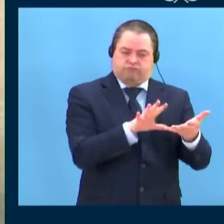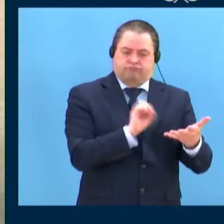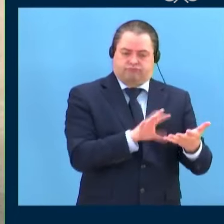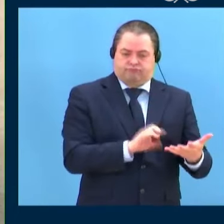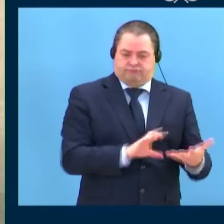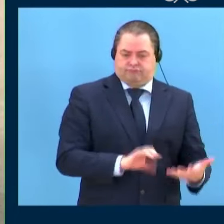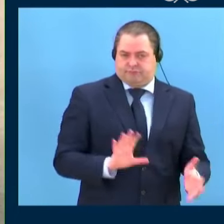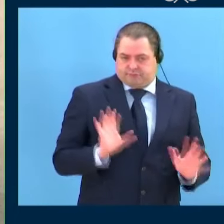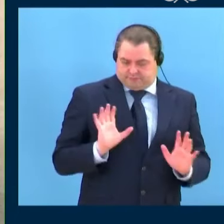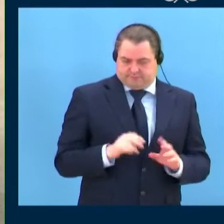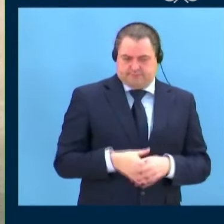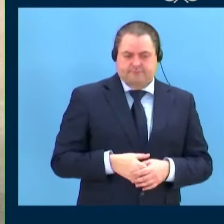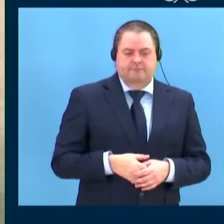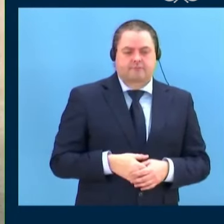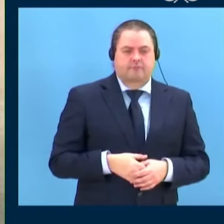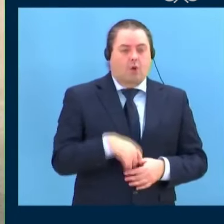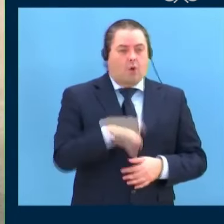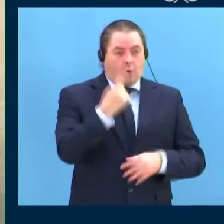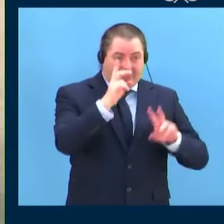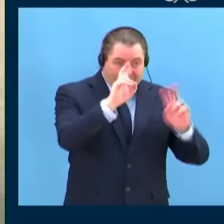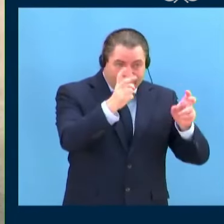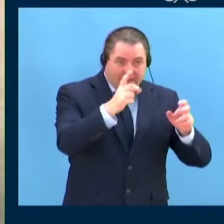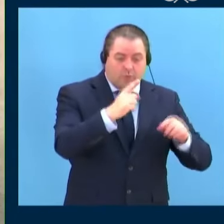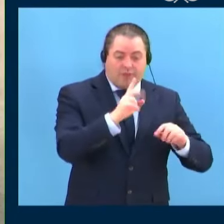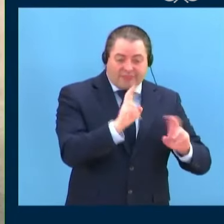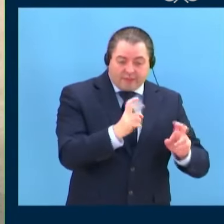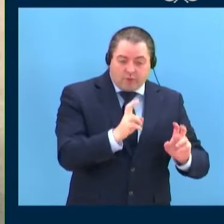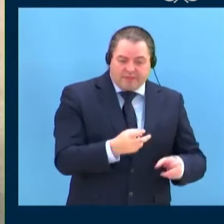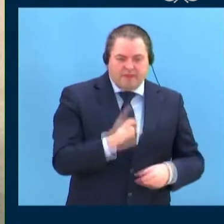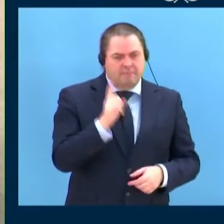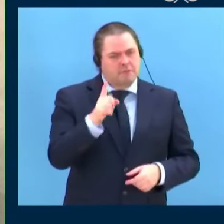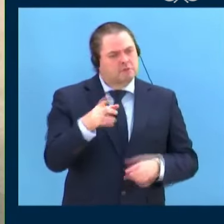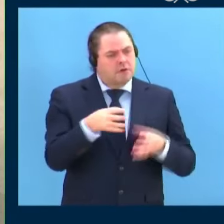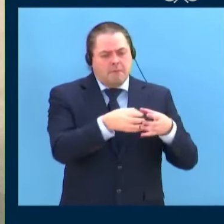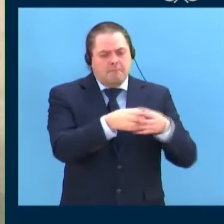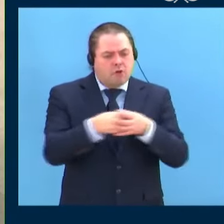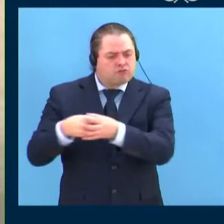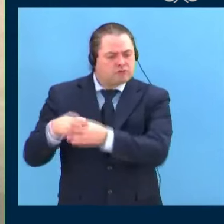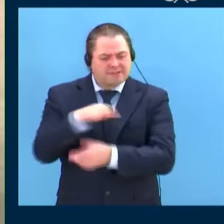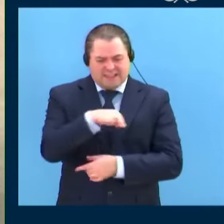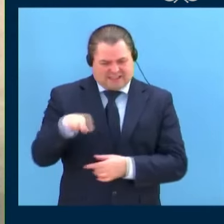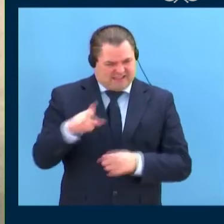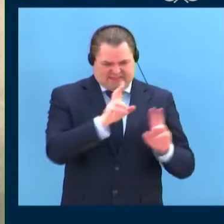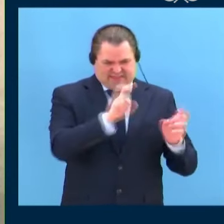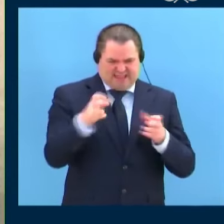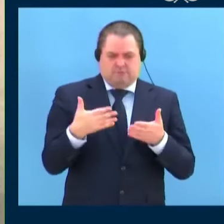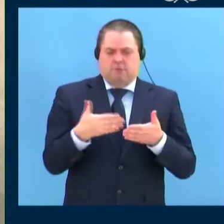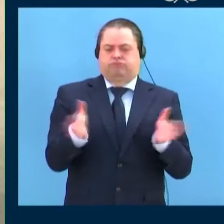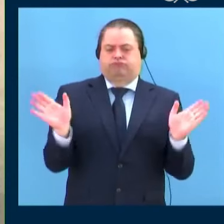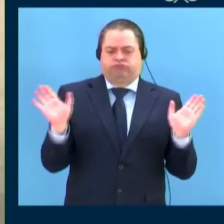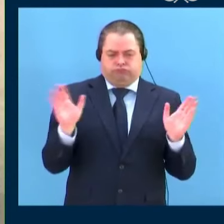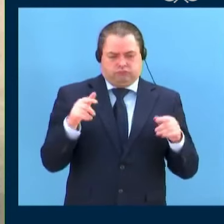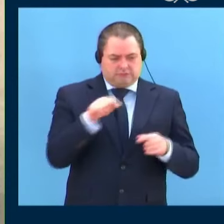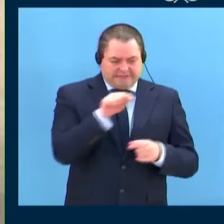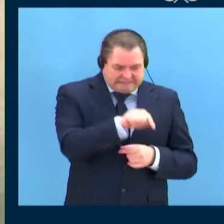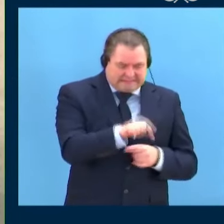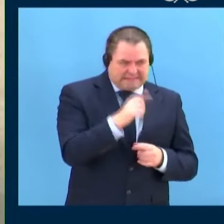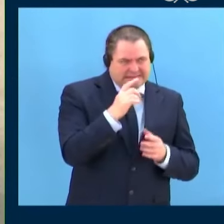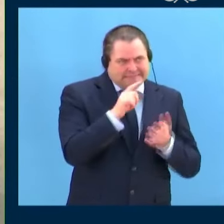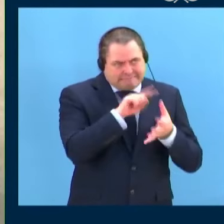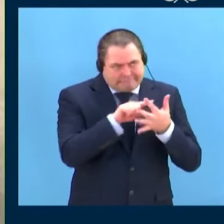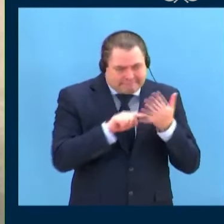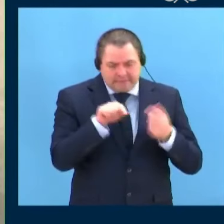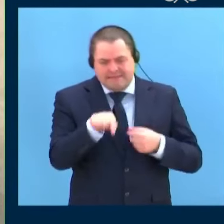format focuses on a single theme, despite minorities coming to the forum with a wide range of legitimate concerns.